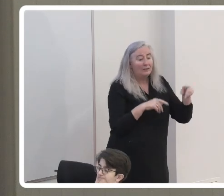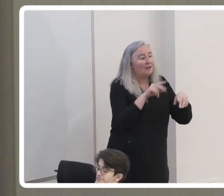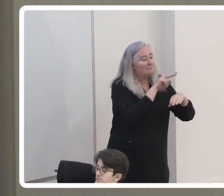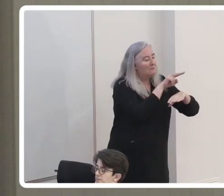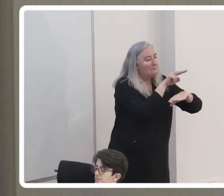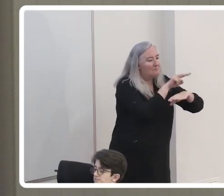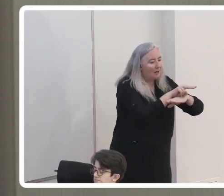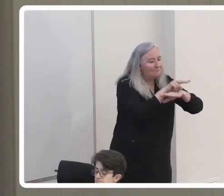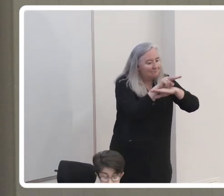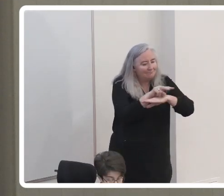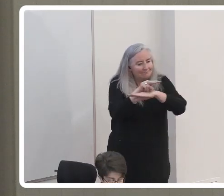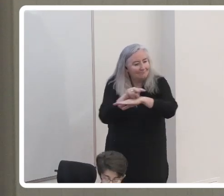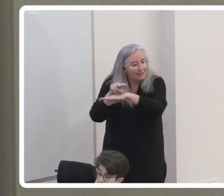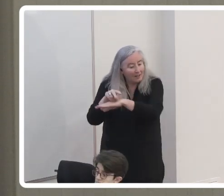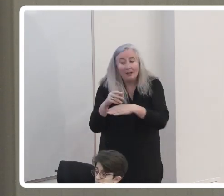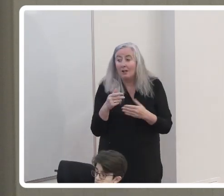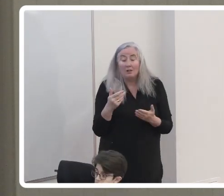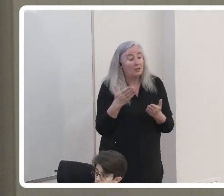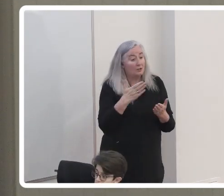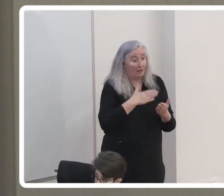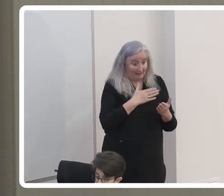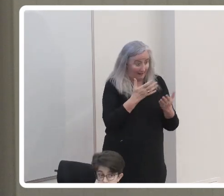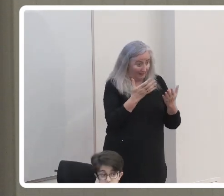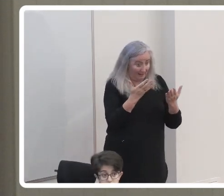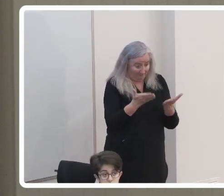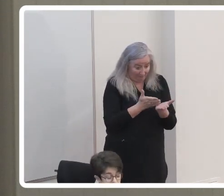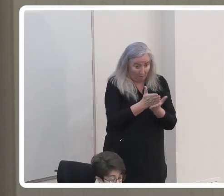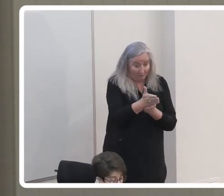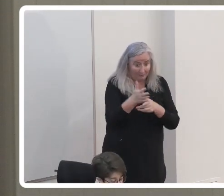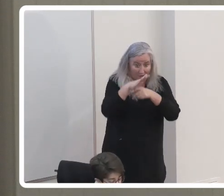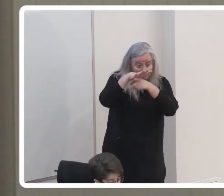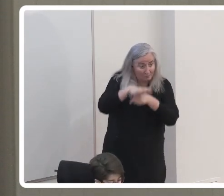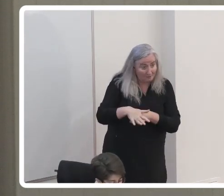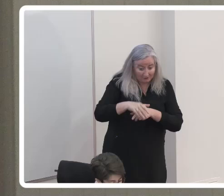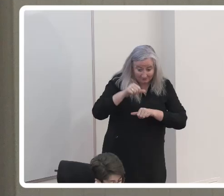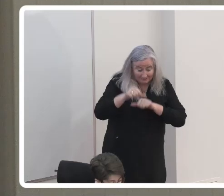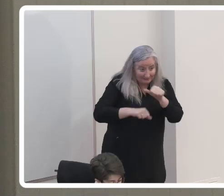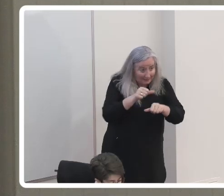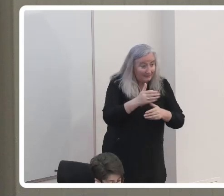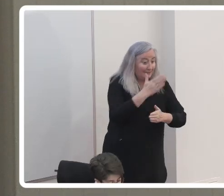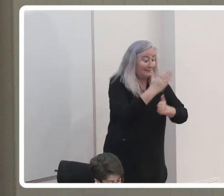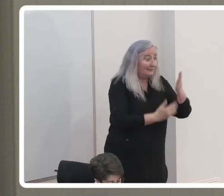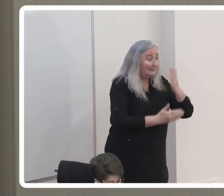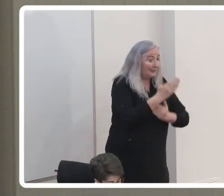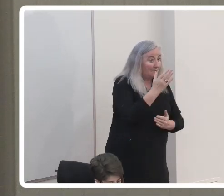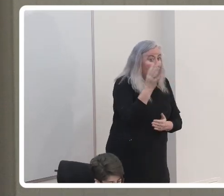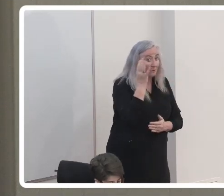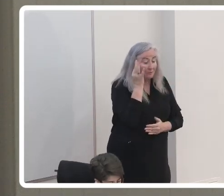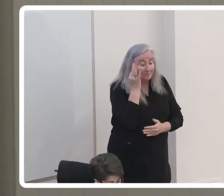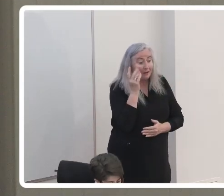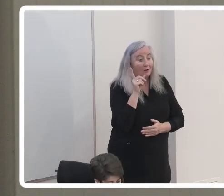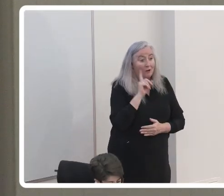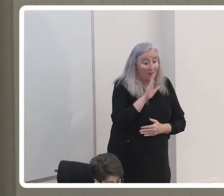they often marginalize not only discrimination faced by us disabled women and girls, but also our